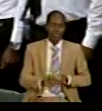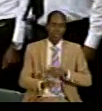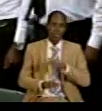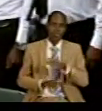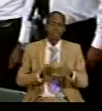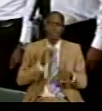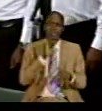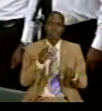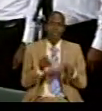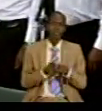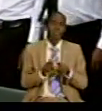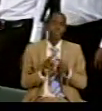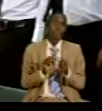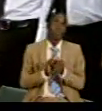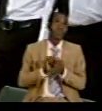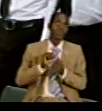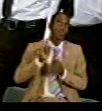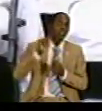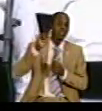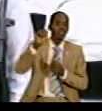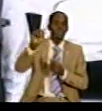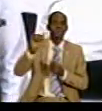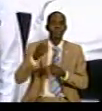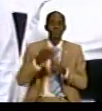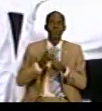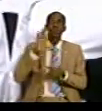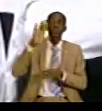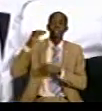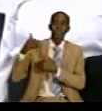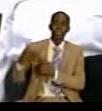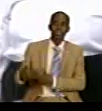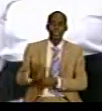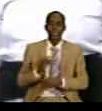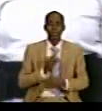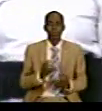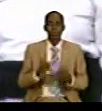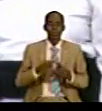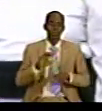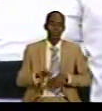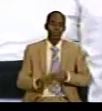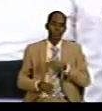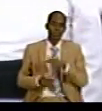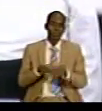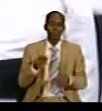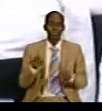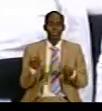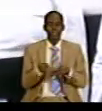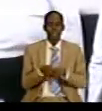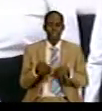step is too far from thy side. I want to walk as